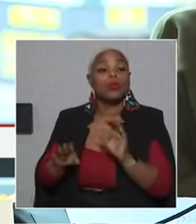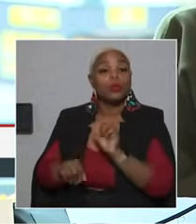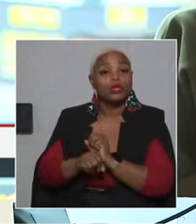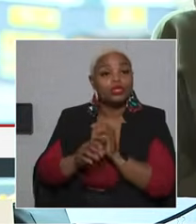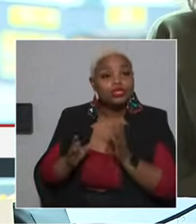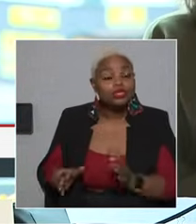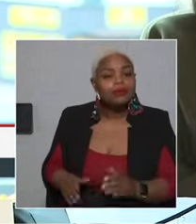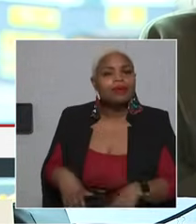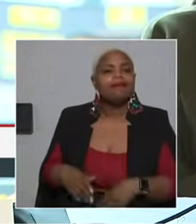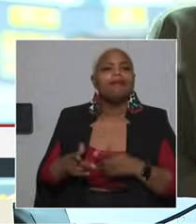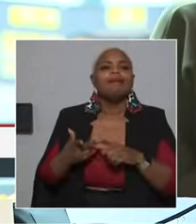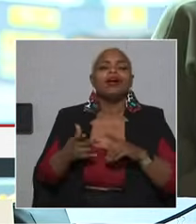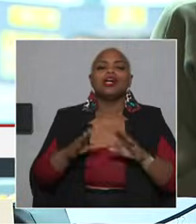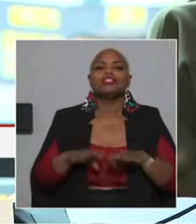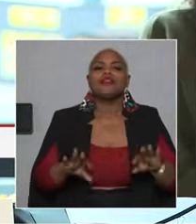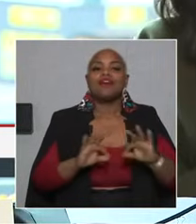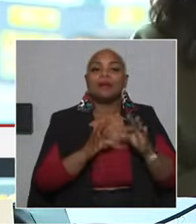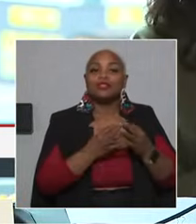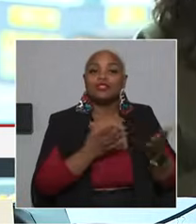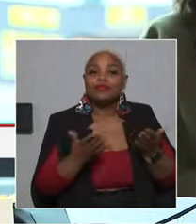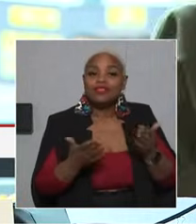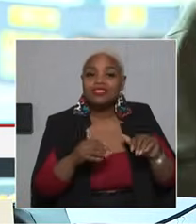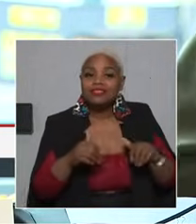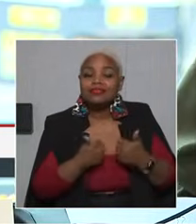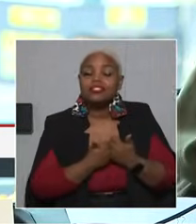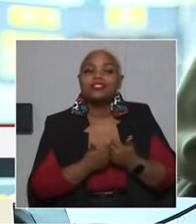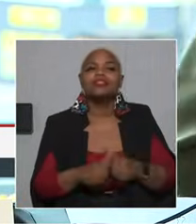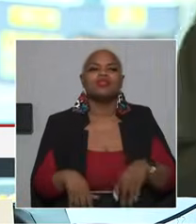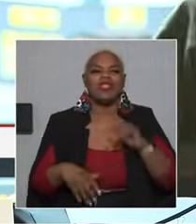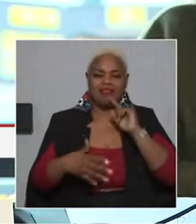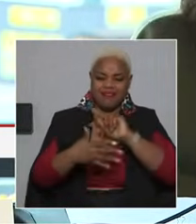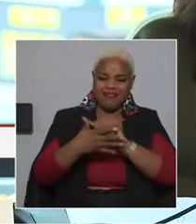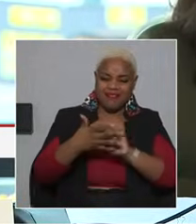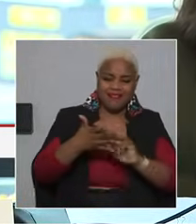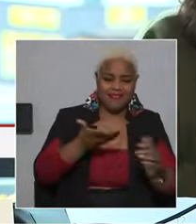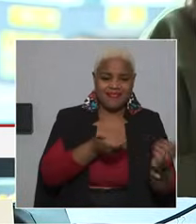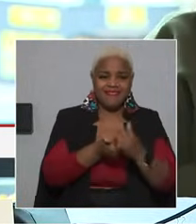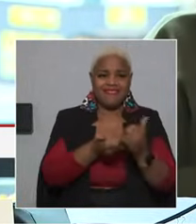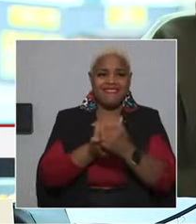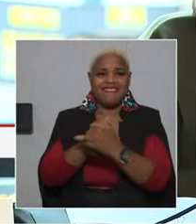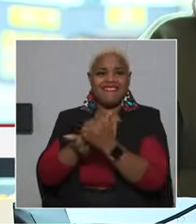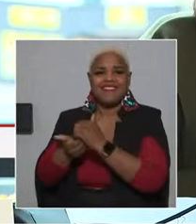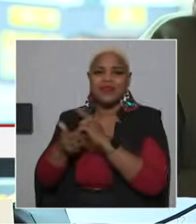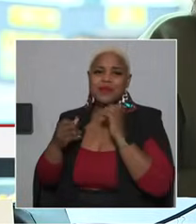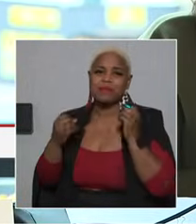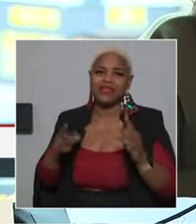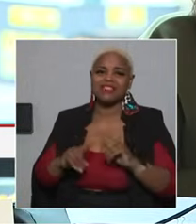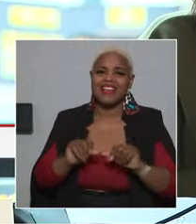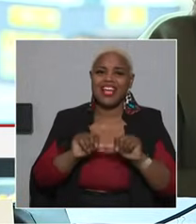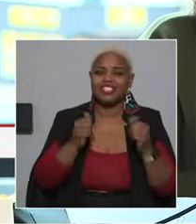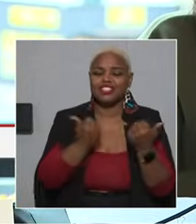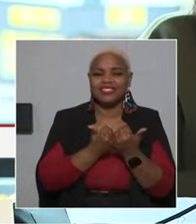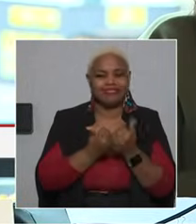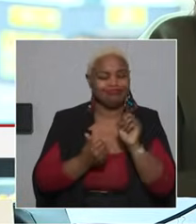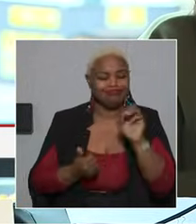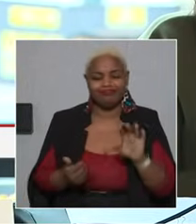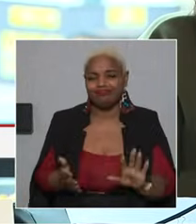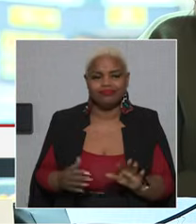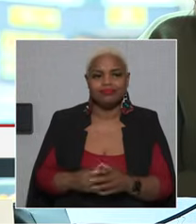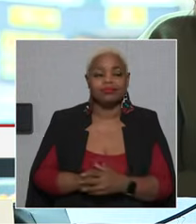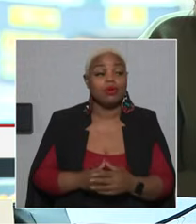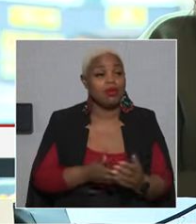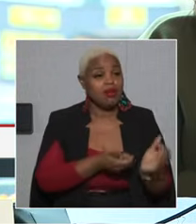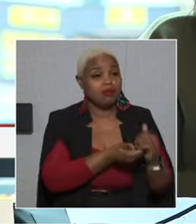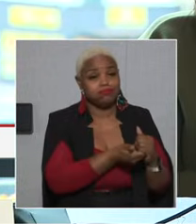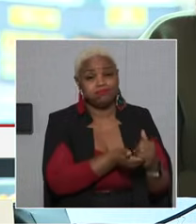and there were some others. To name all the alphabet suits. But to be honest, it was really a collective effort of DC